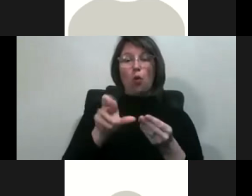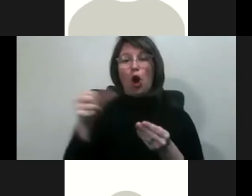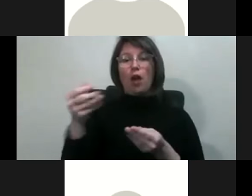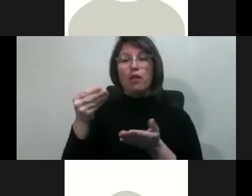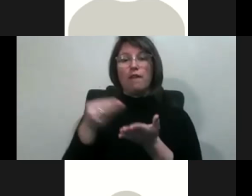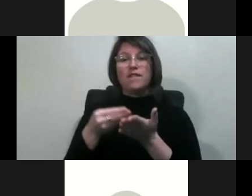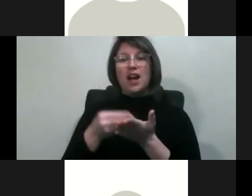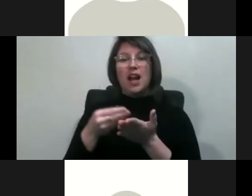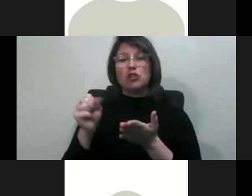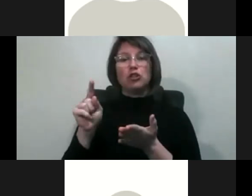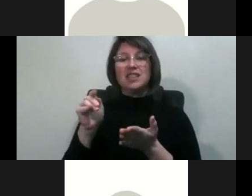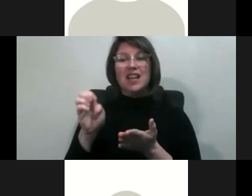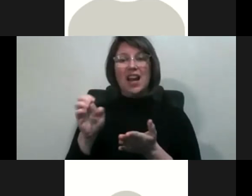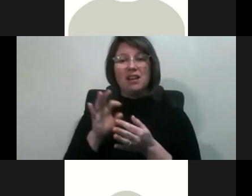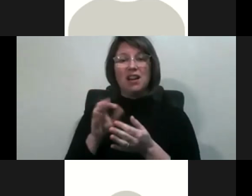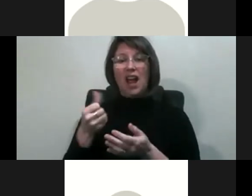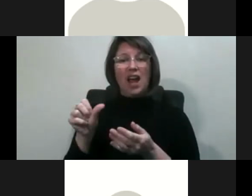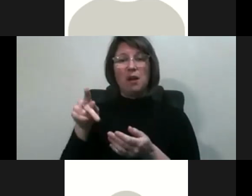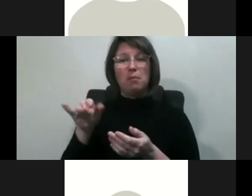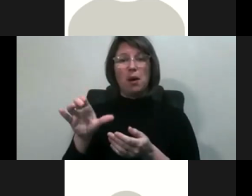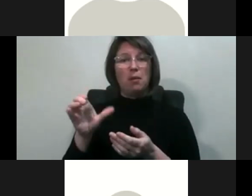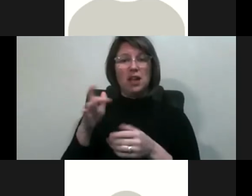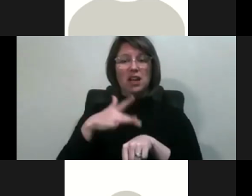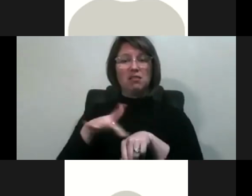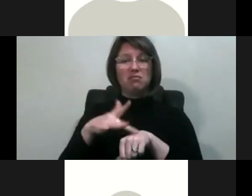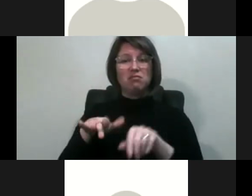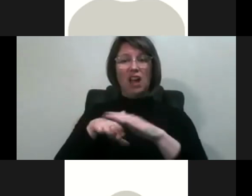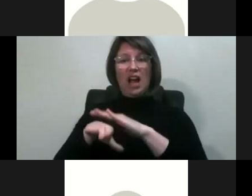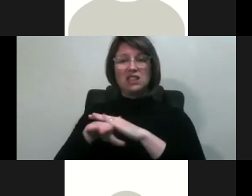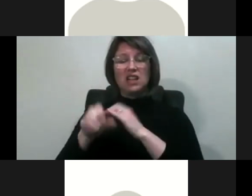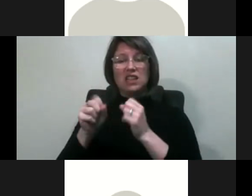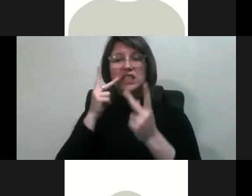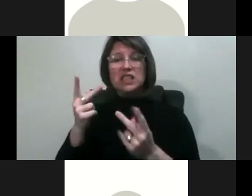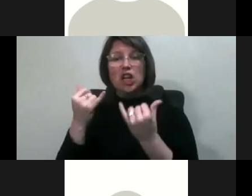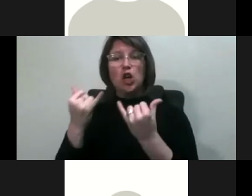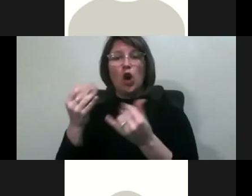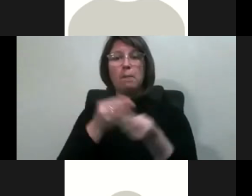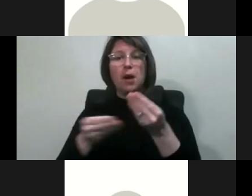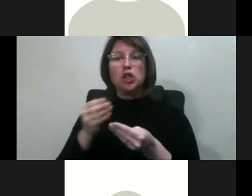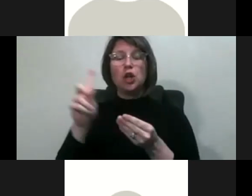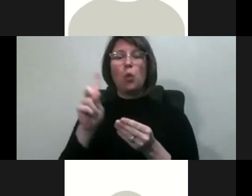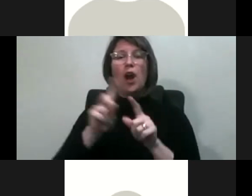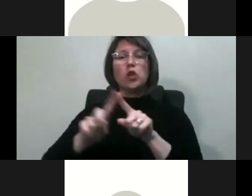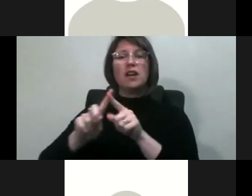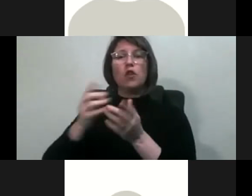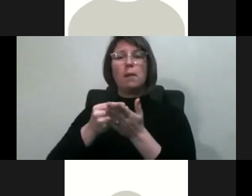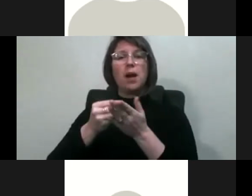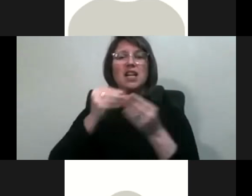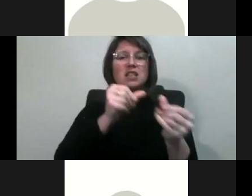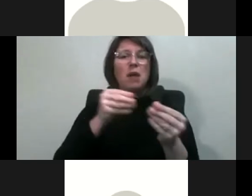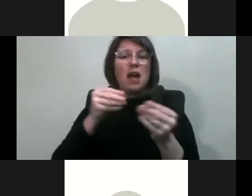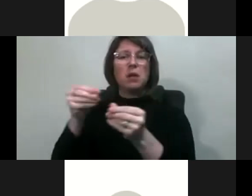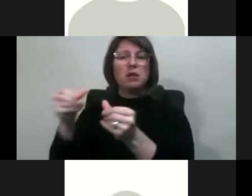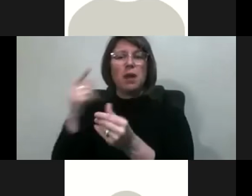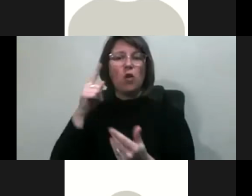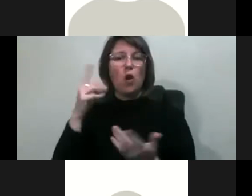state anywhere? Like, is there any place where we can see what the current budget is and where the different money is going towards? So